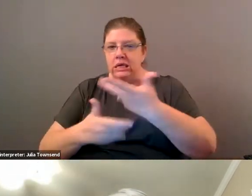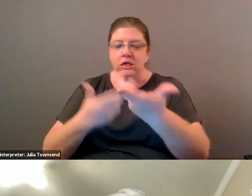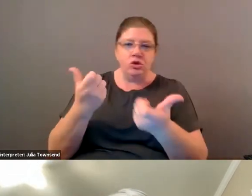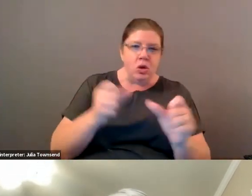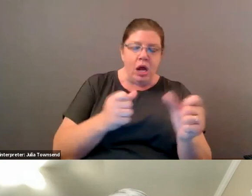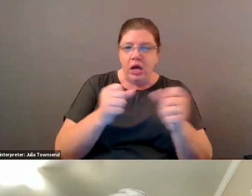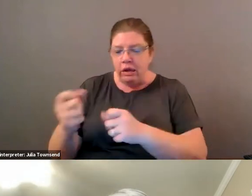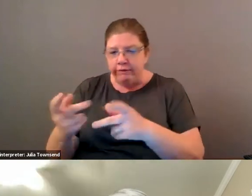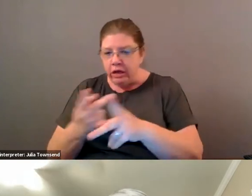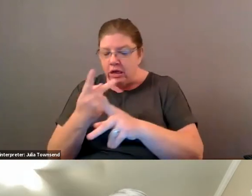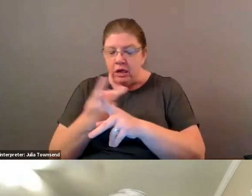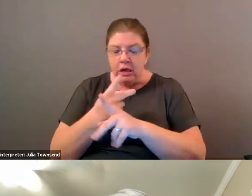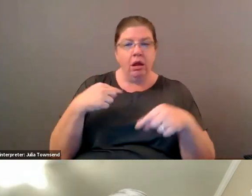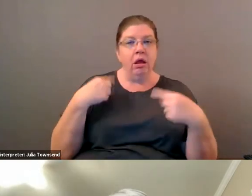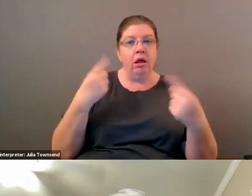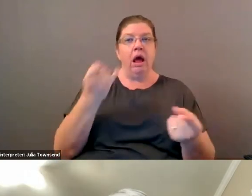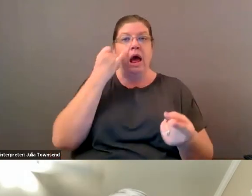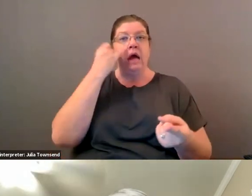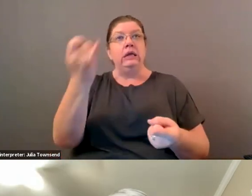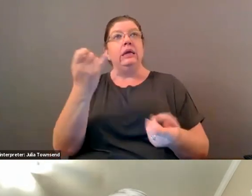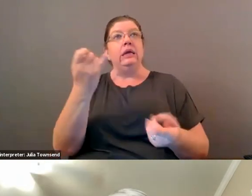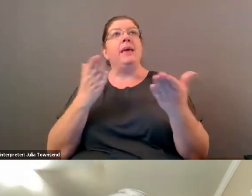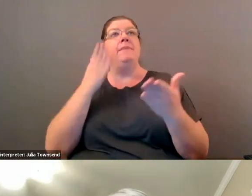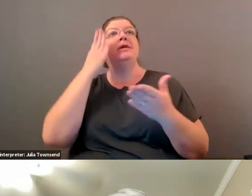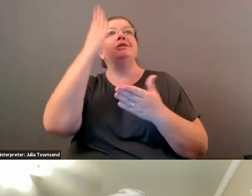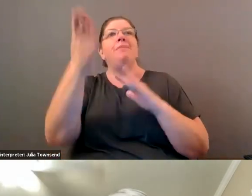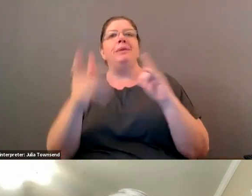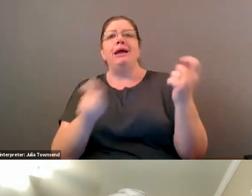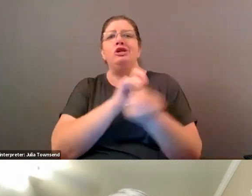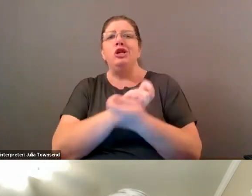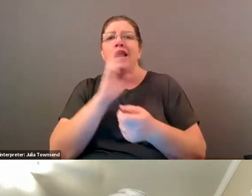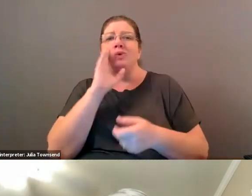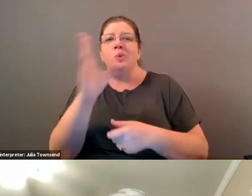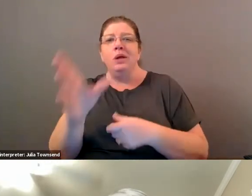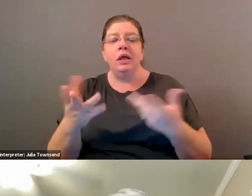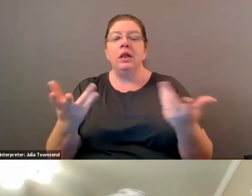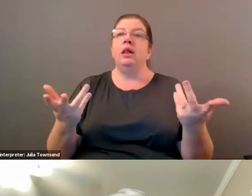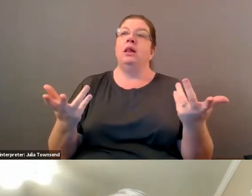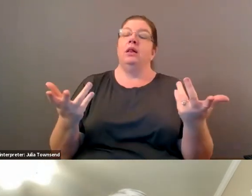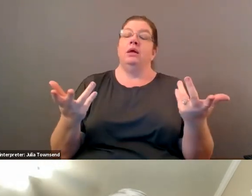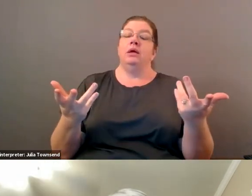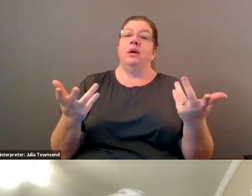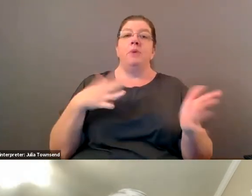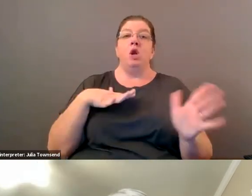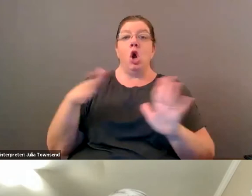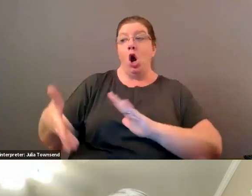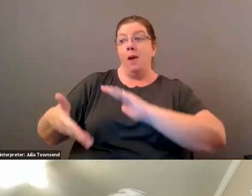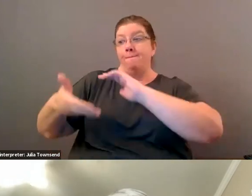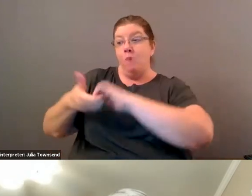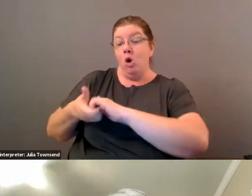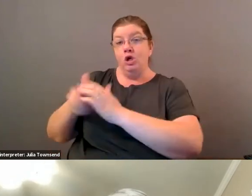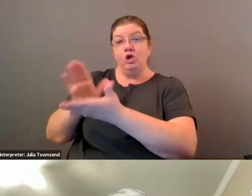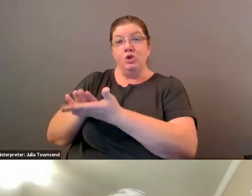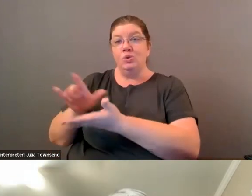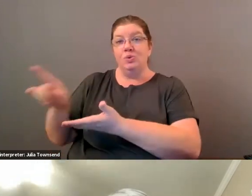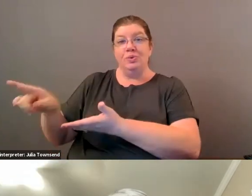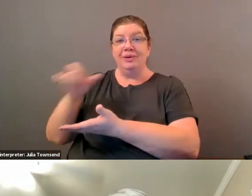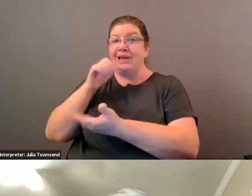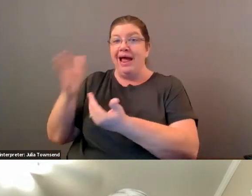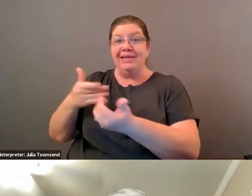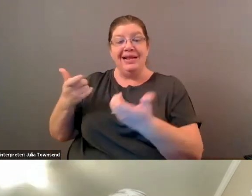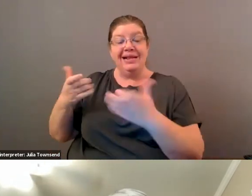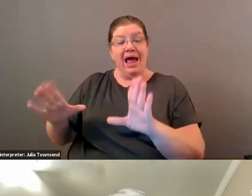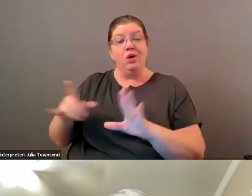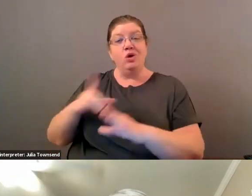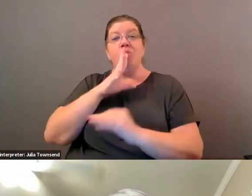with the idea that, well, maybe someday something could change. But our partner school doesn't exactly easily allow us. You alluded